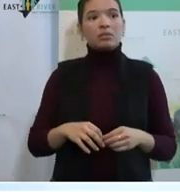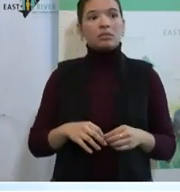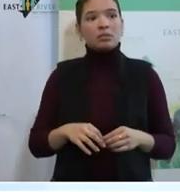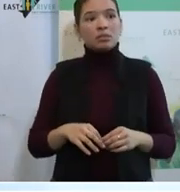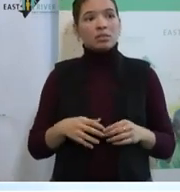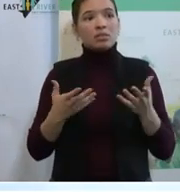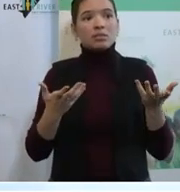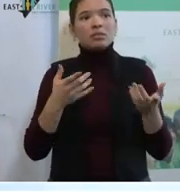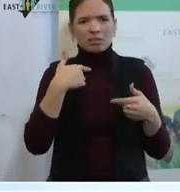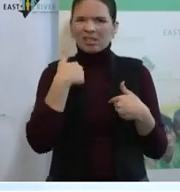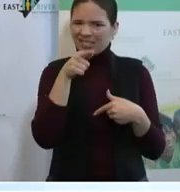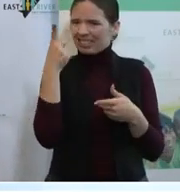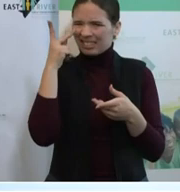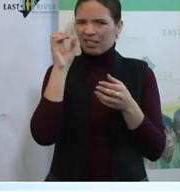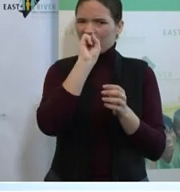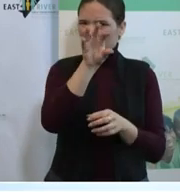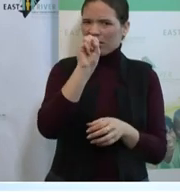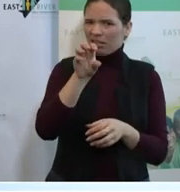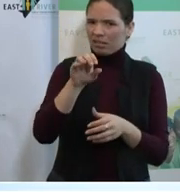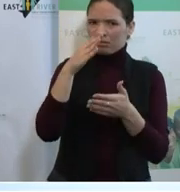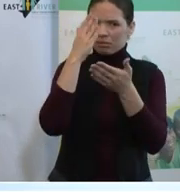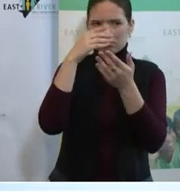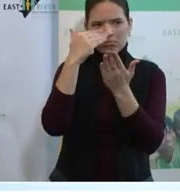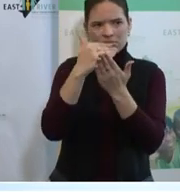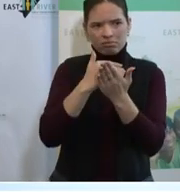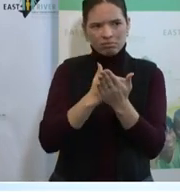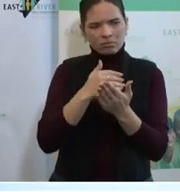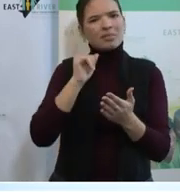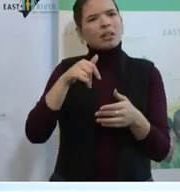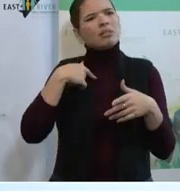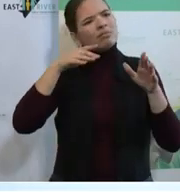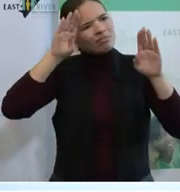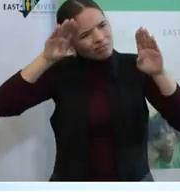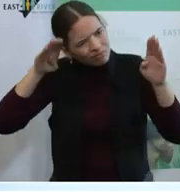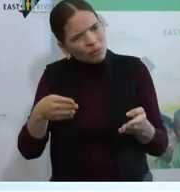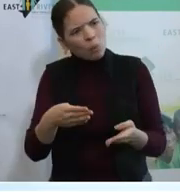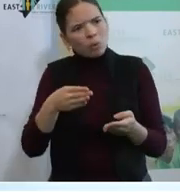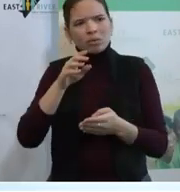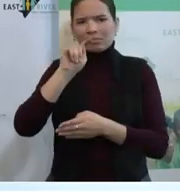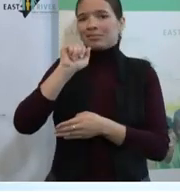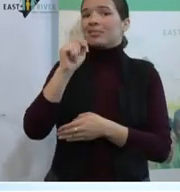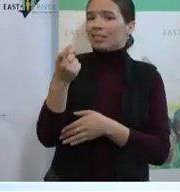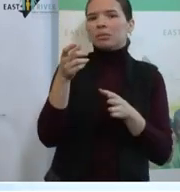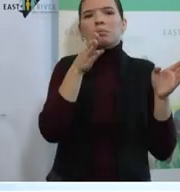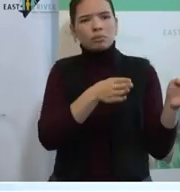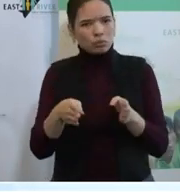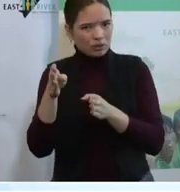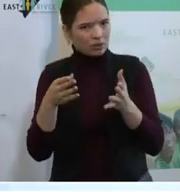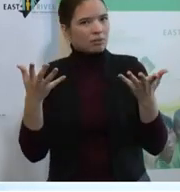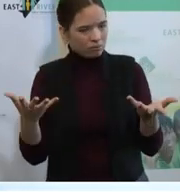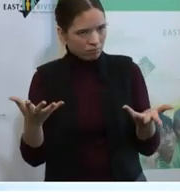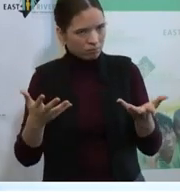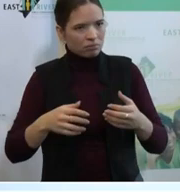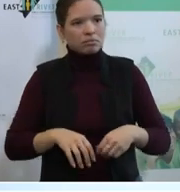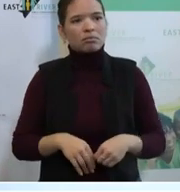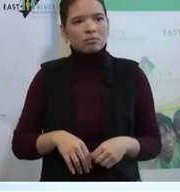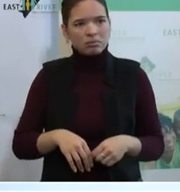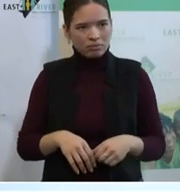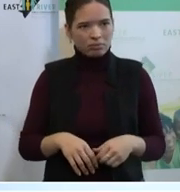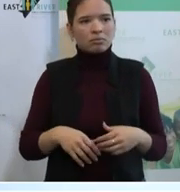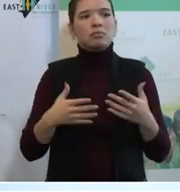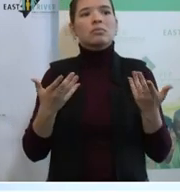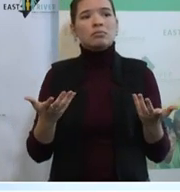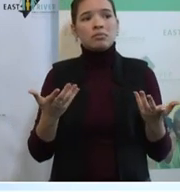and also talking to you about free tax prep. So a couple of the other things I just wanted to mention is if you still have missing stimulus